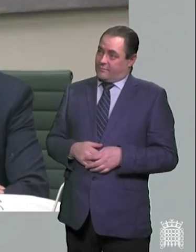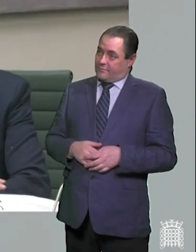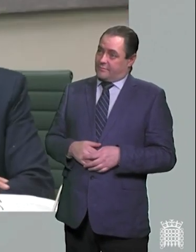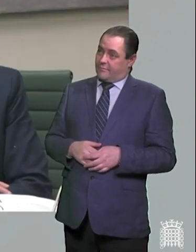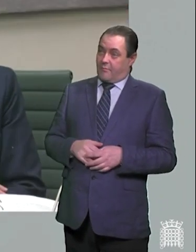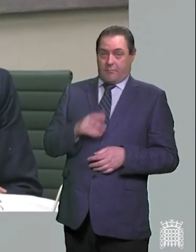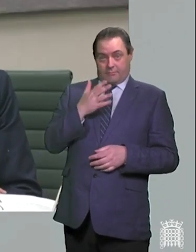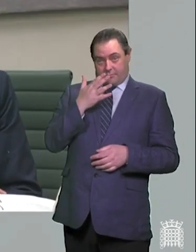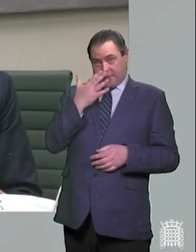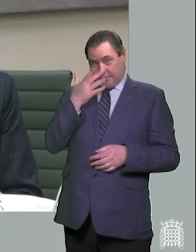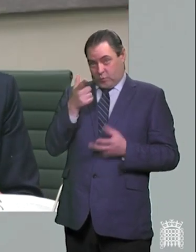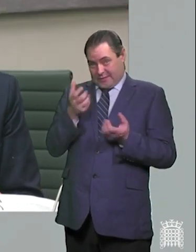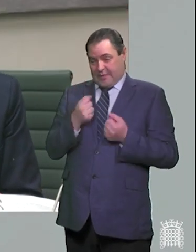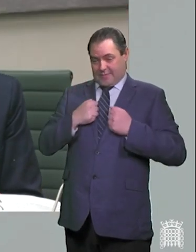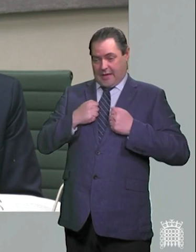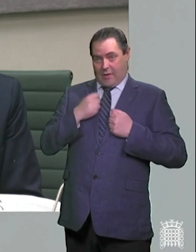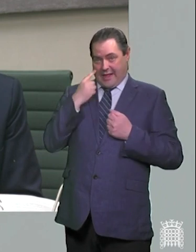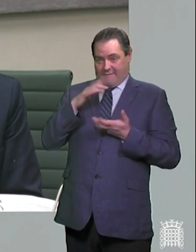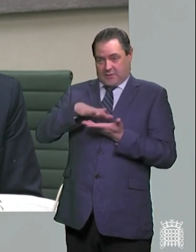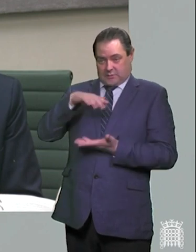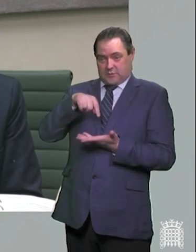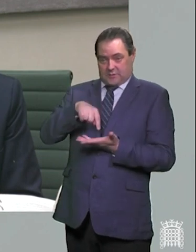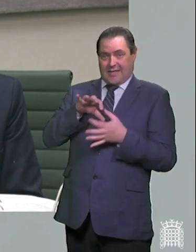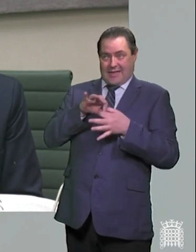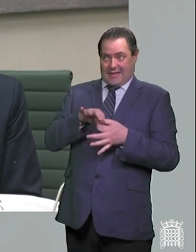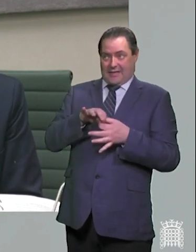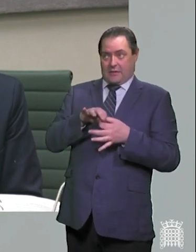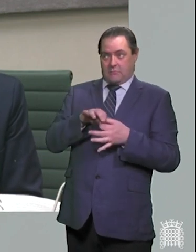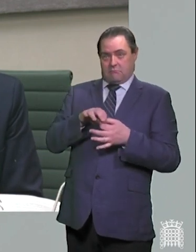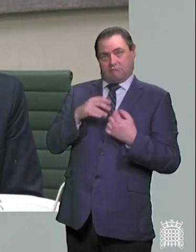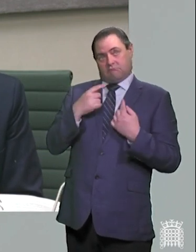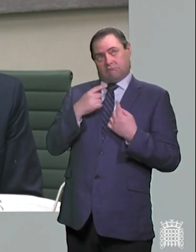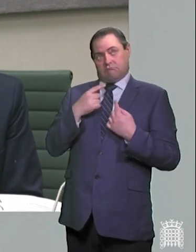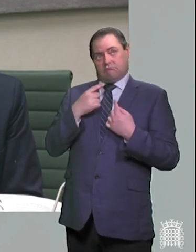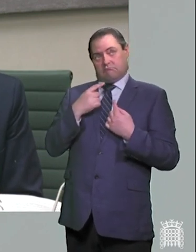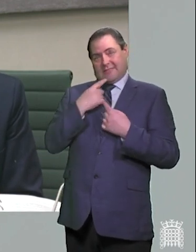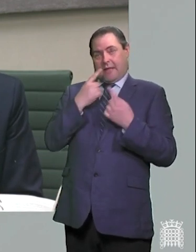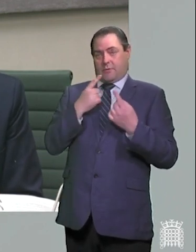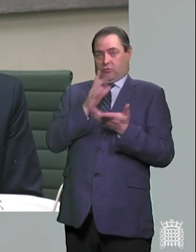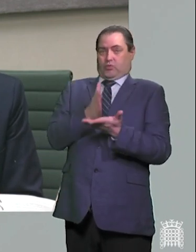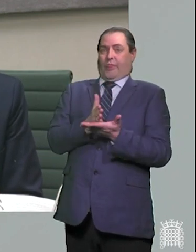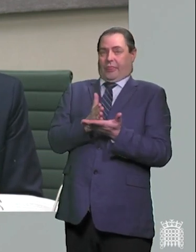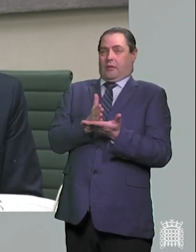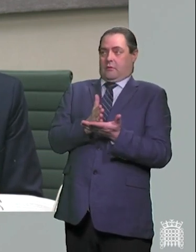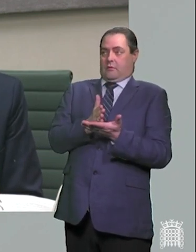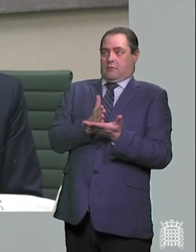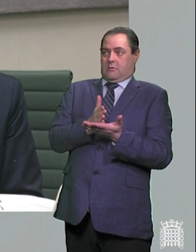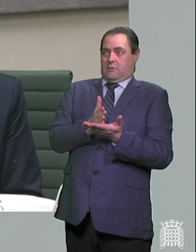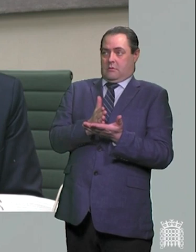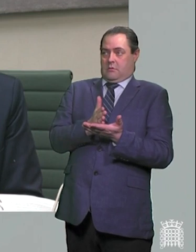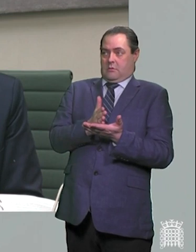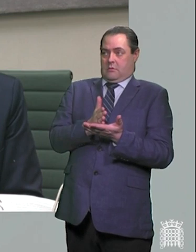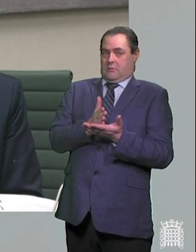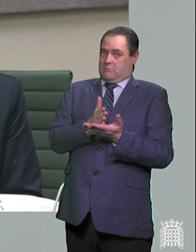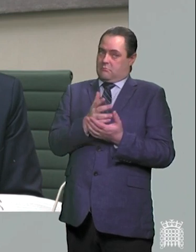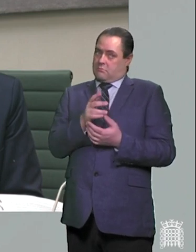do accept that the evidence we have under statement of truth that indicate that those